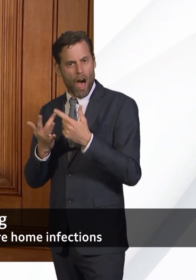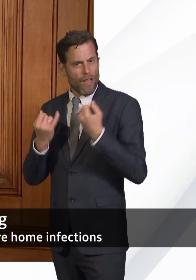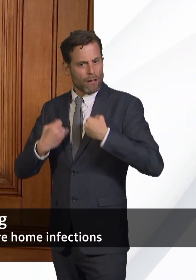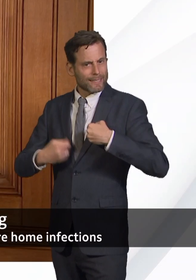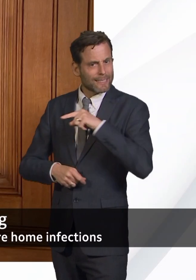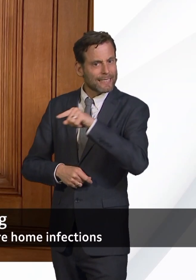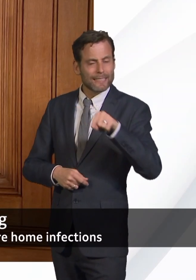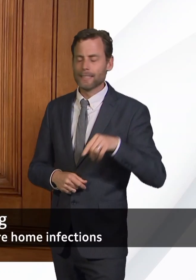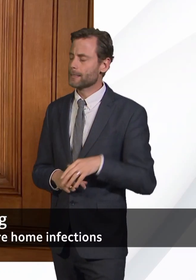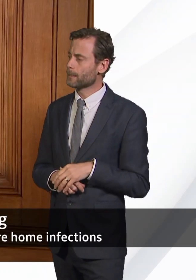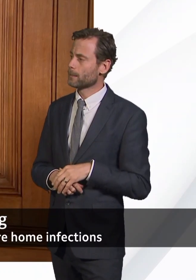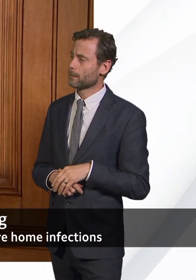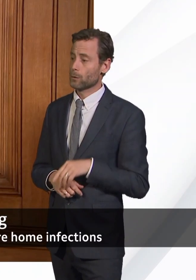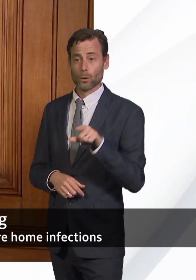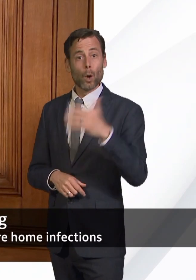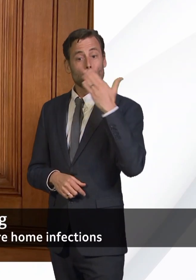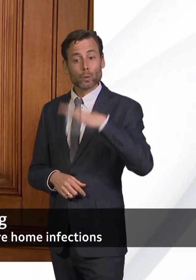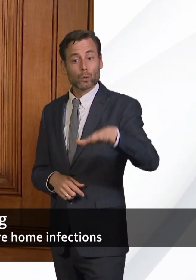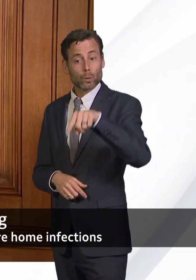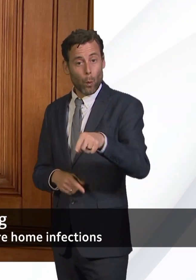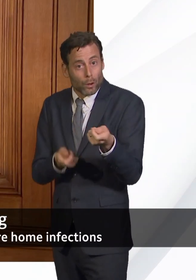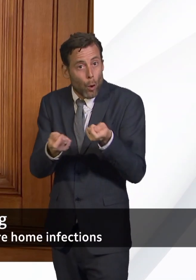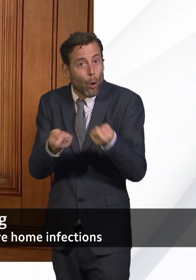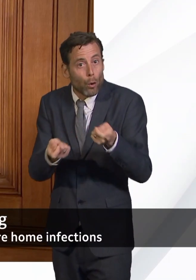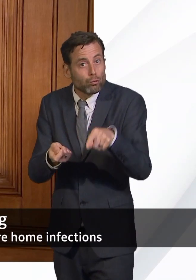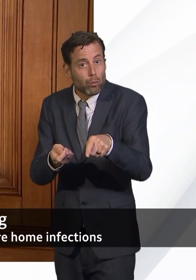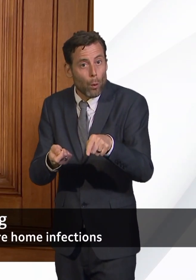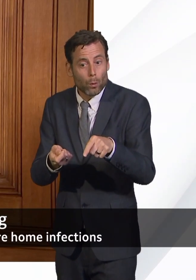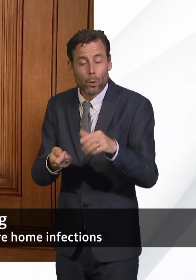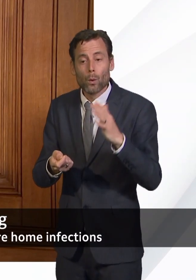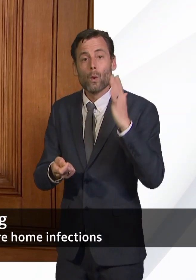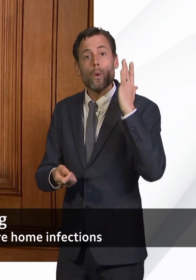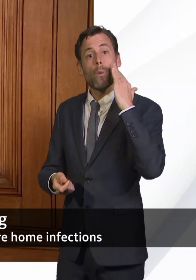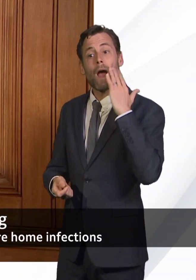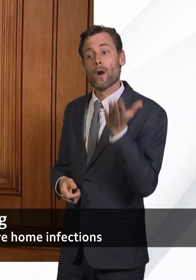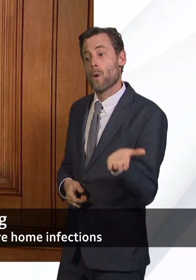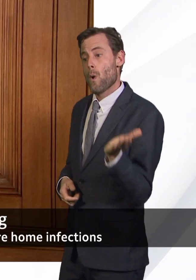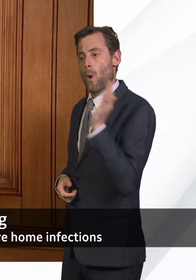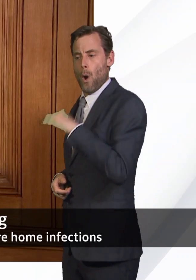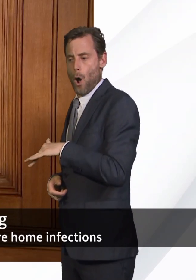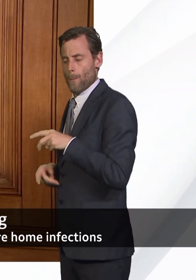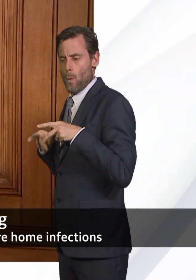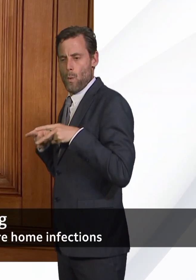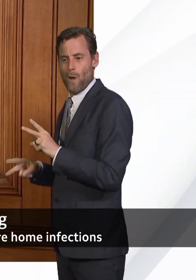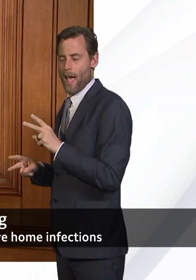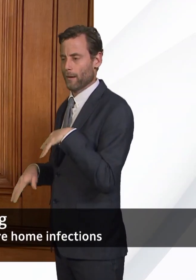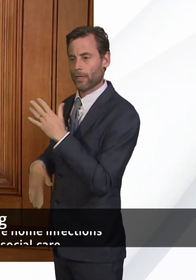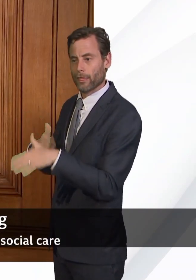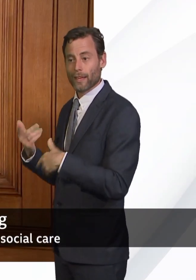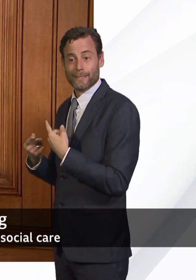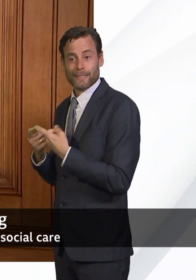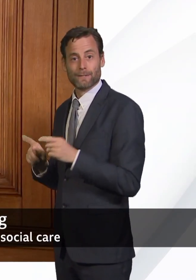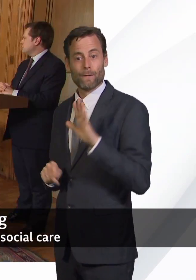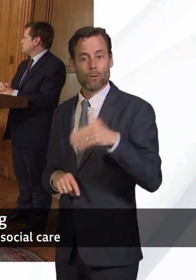quite controlled. And actually when children are at home, they potentially behave in different ways, and it can be